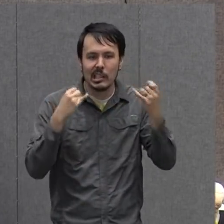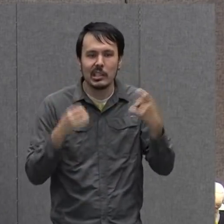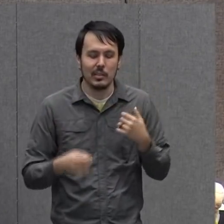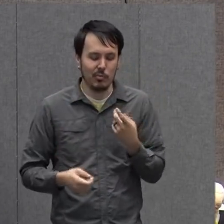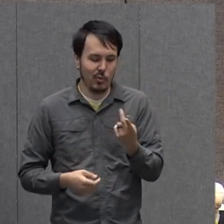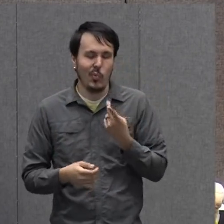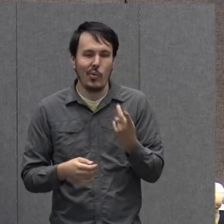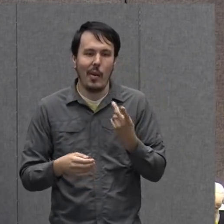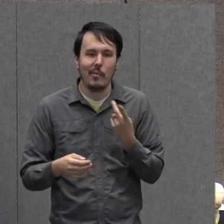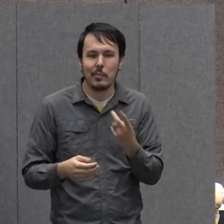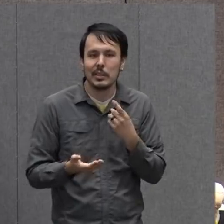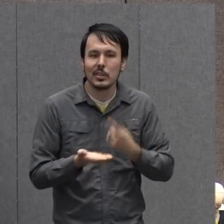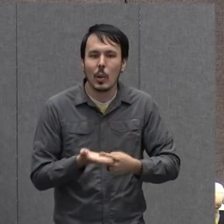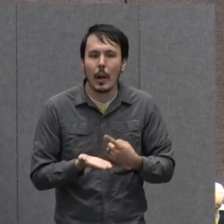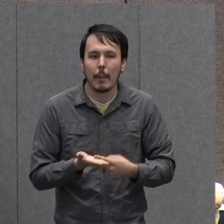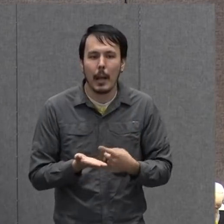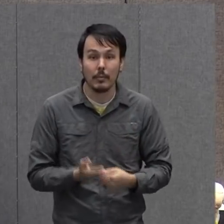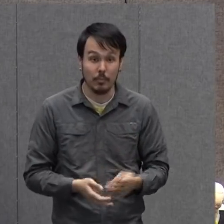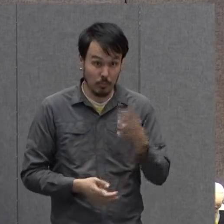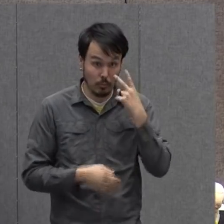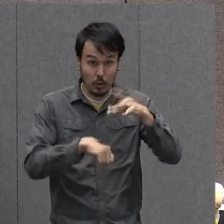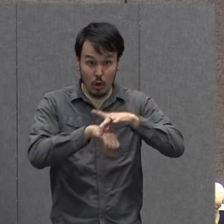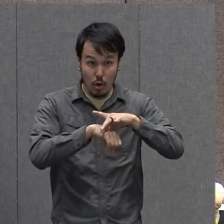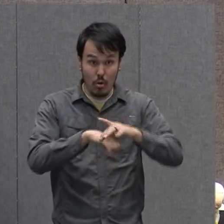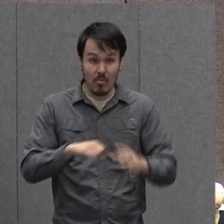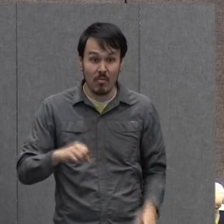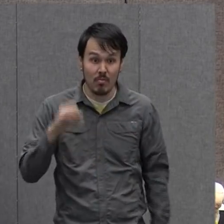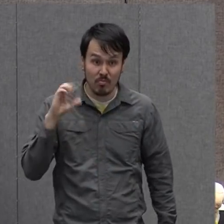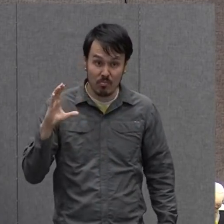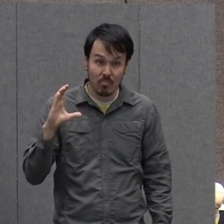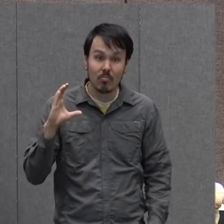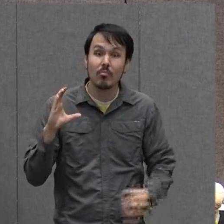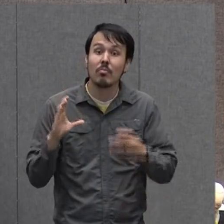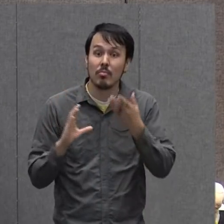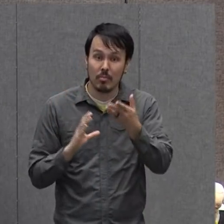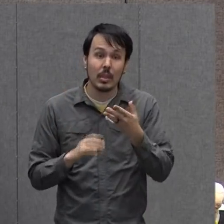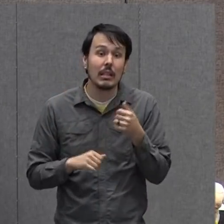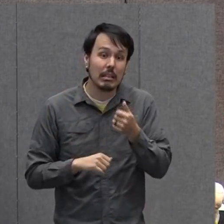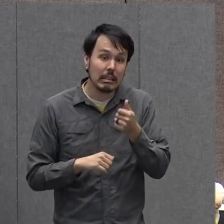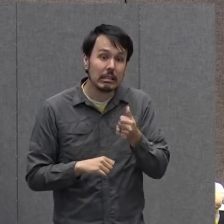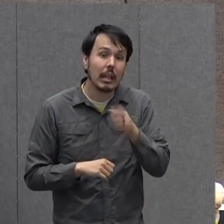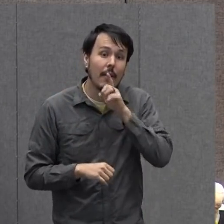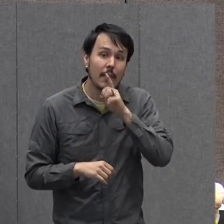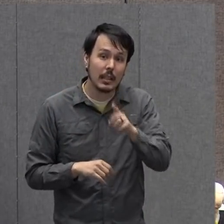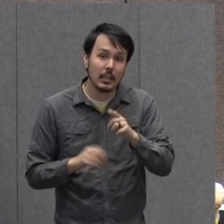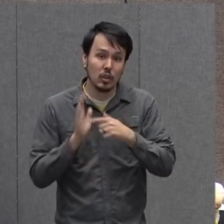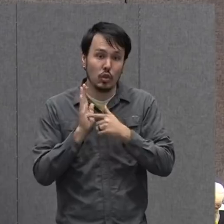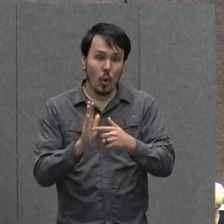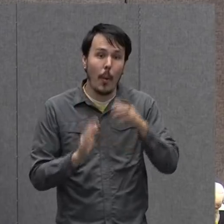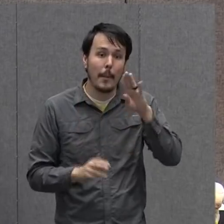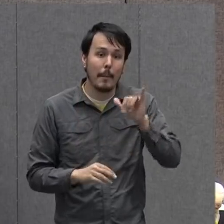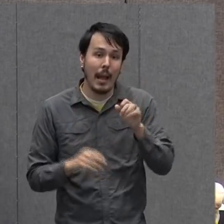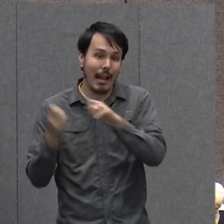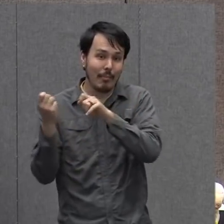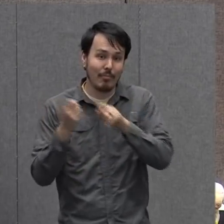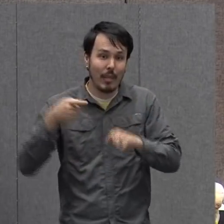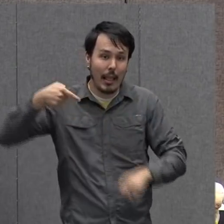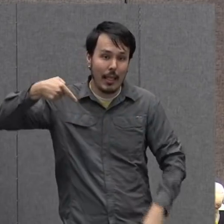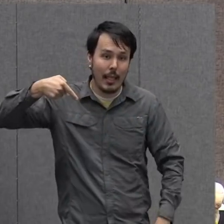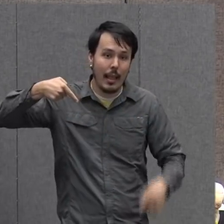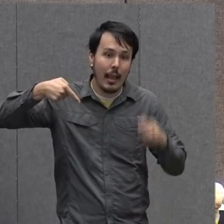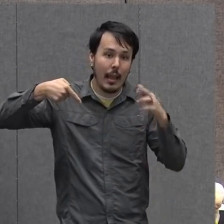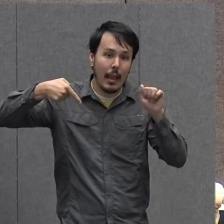so gravity actually depends on mass, how much of something there is, and distance. And